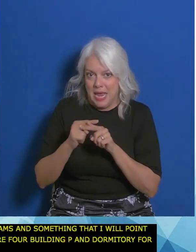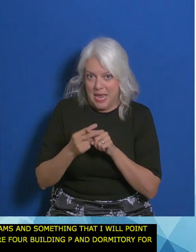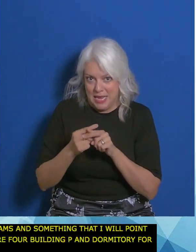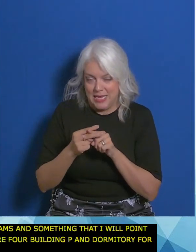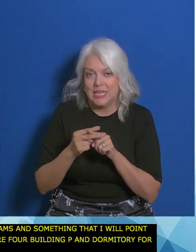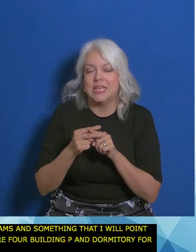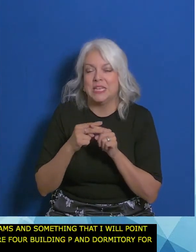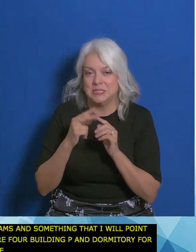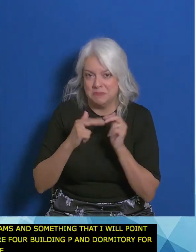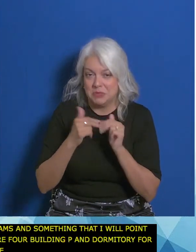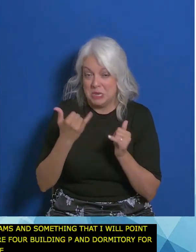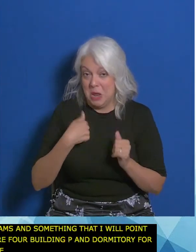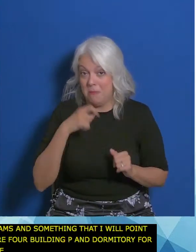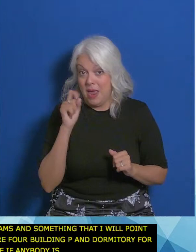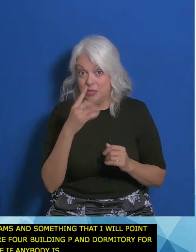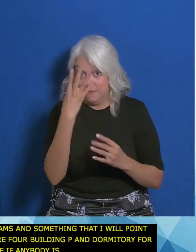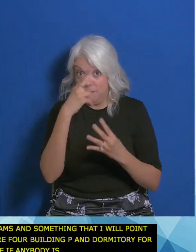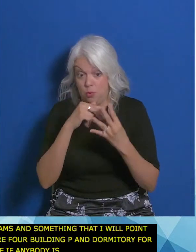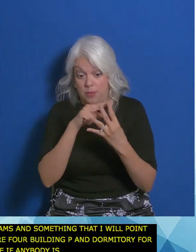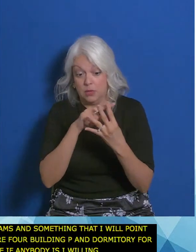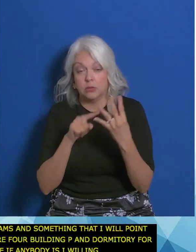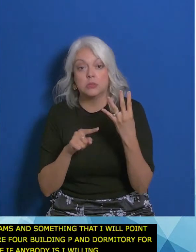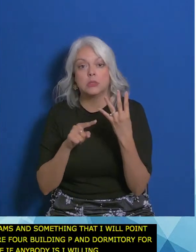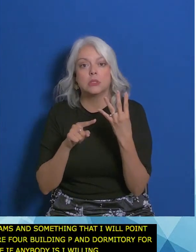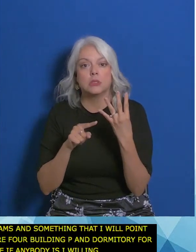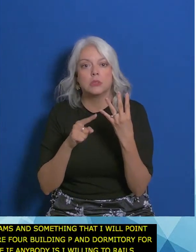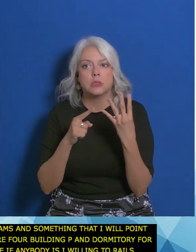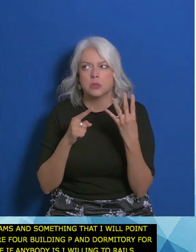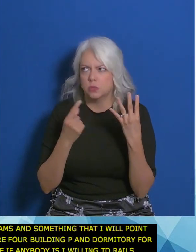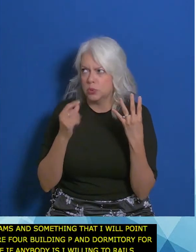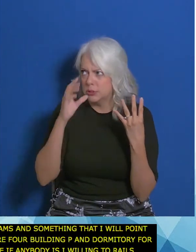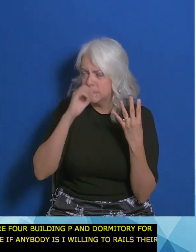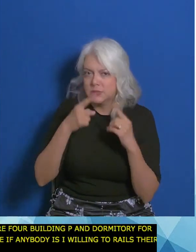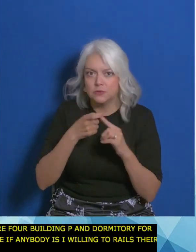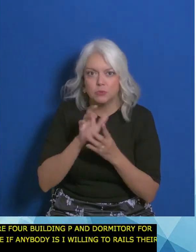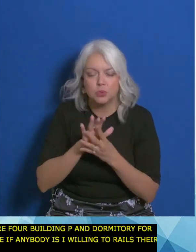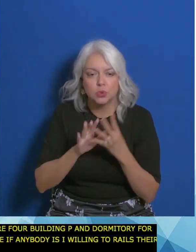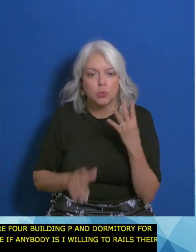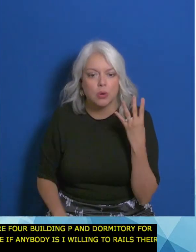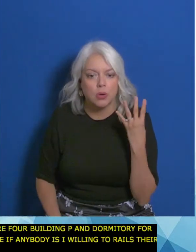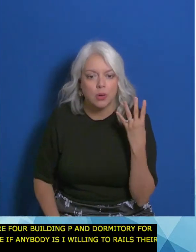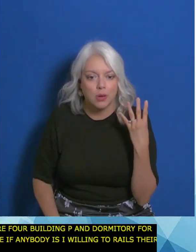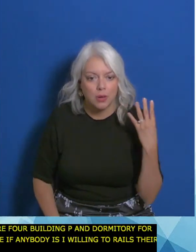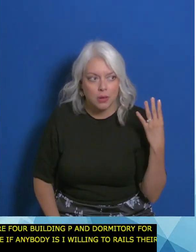raise their hand. Of those 4 buildings, what's missing out of a school?